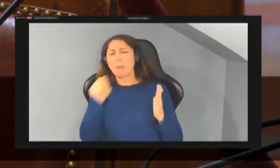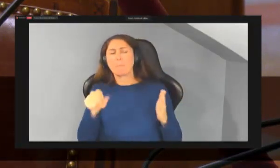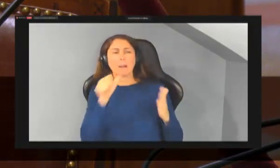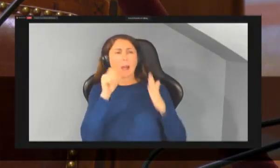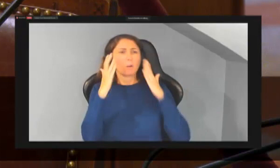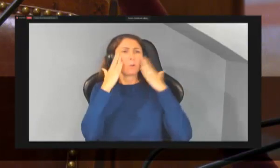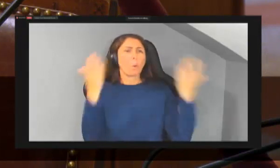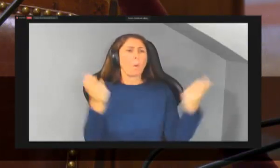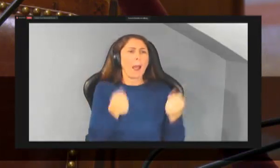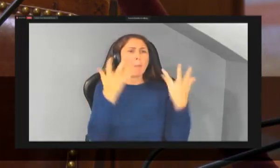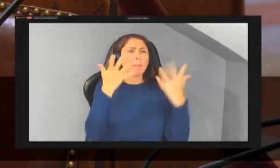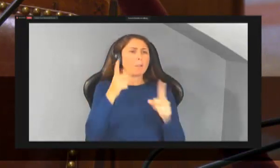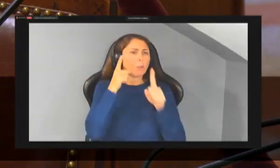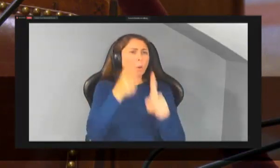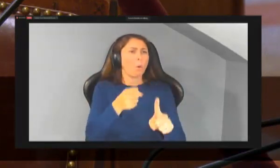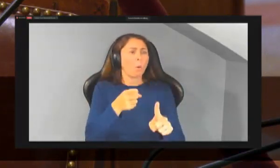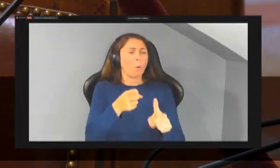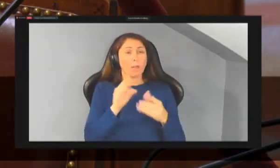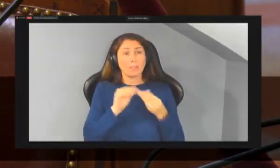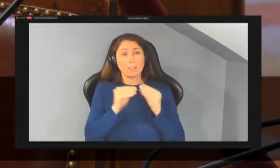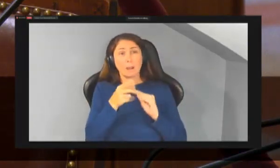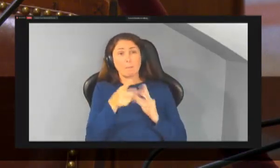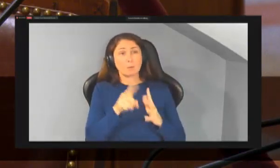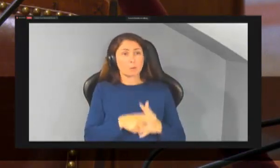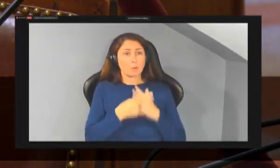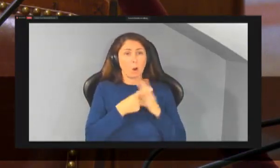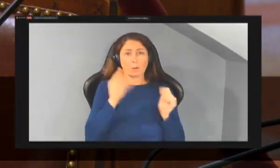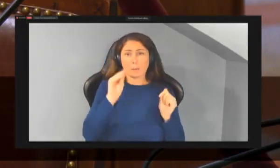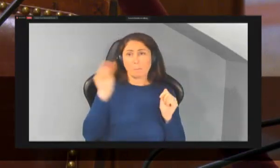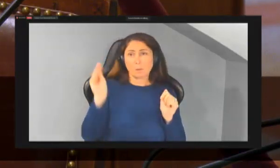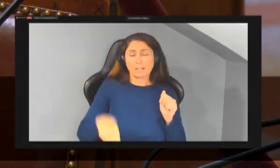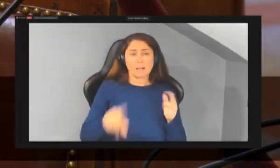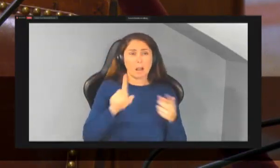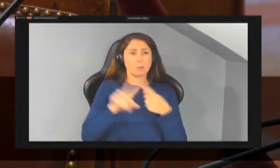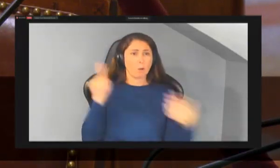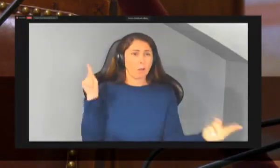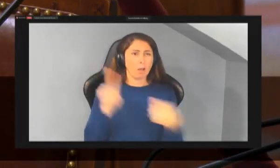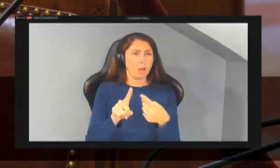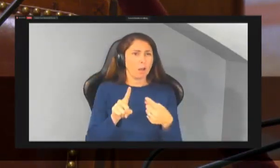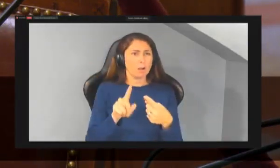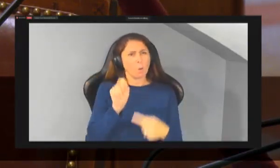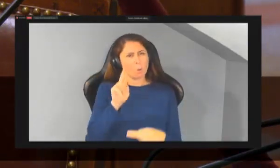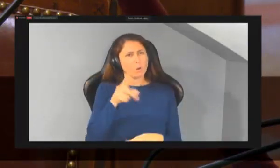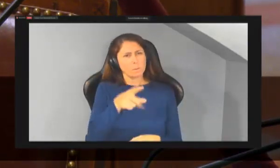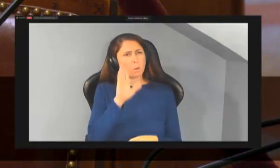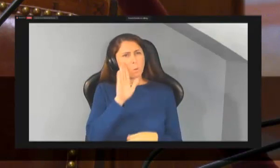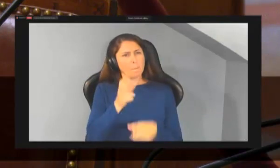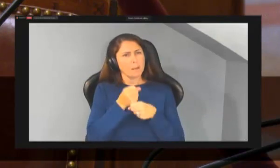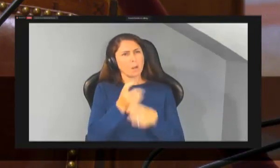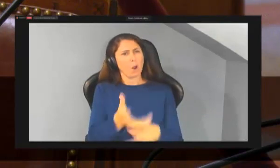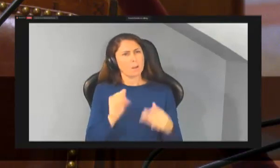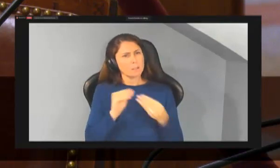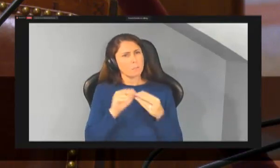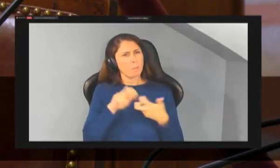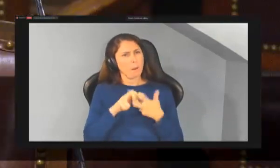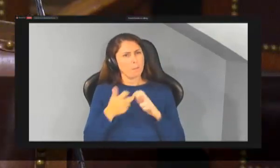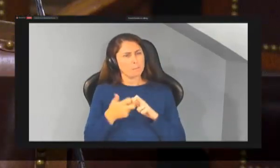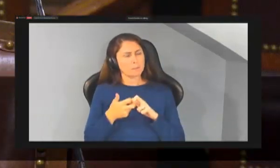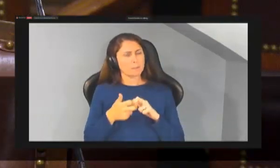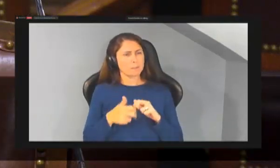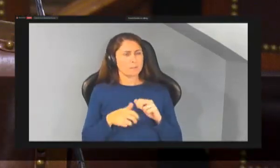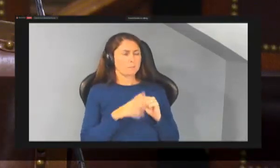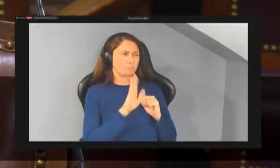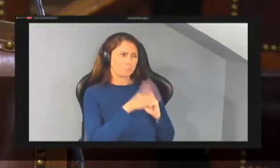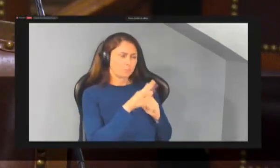goal is, the number you're starting with, and a percentage to get them down to, or you're going to be causing more problems. So Shannon, when you